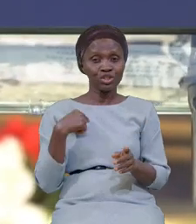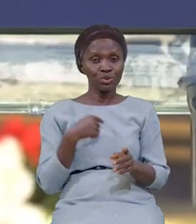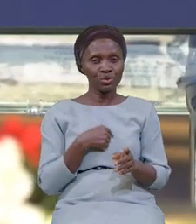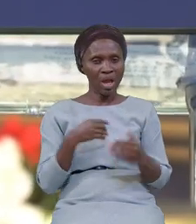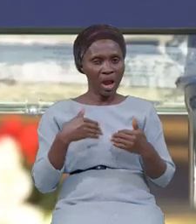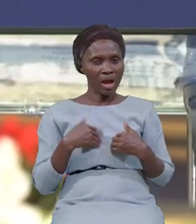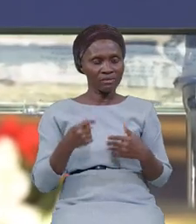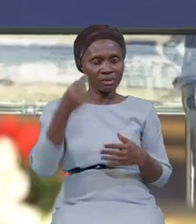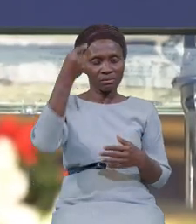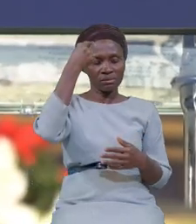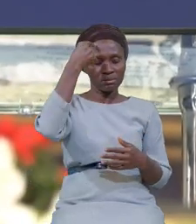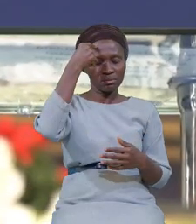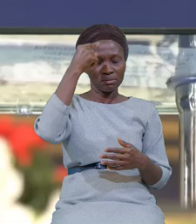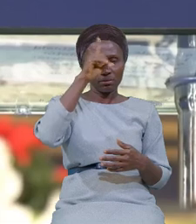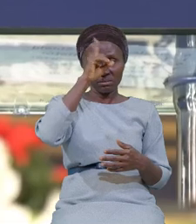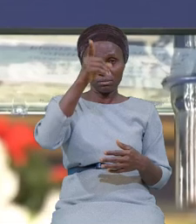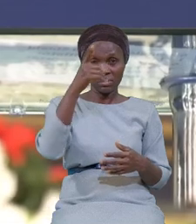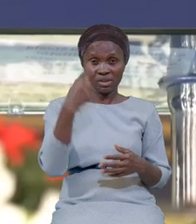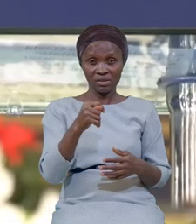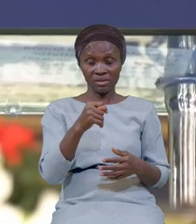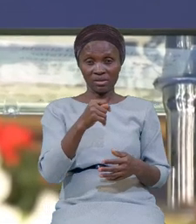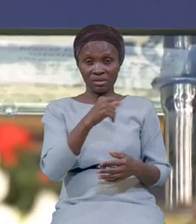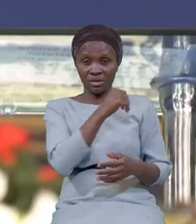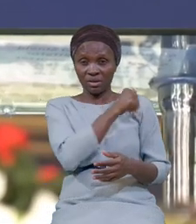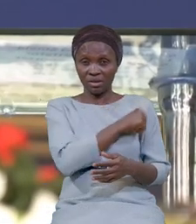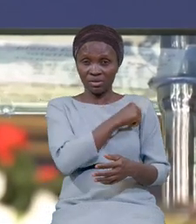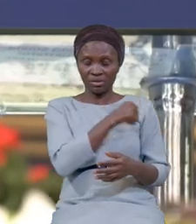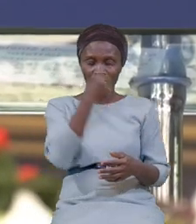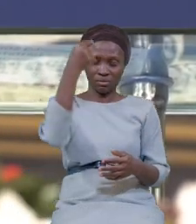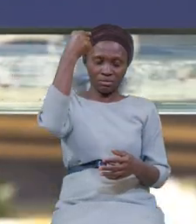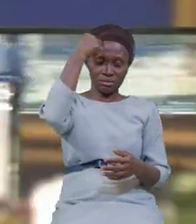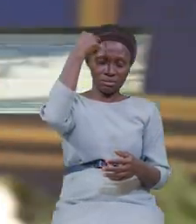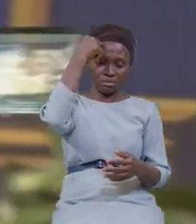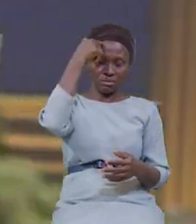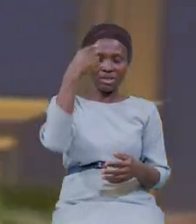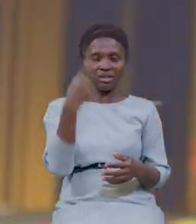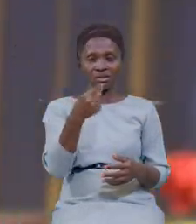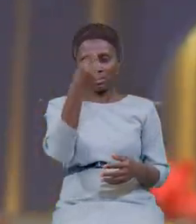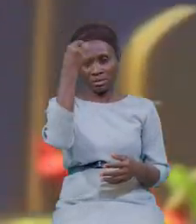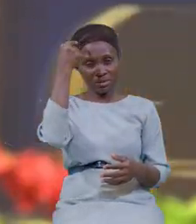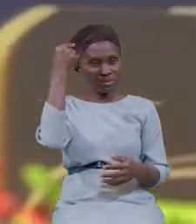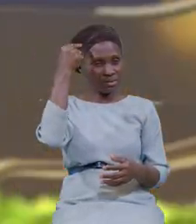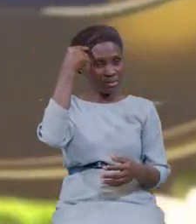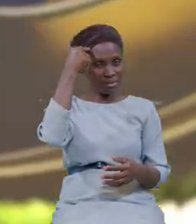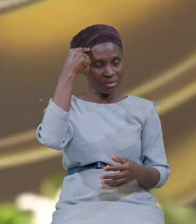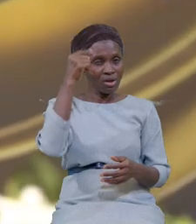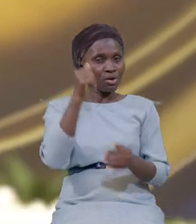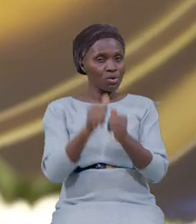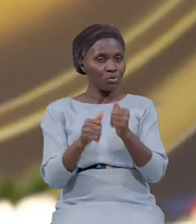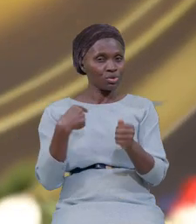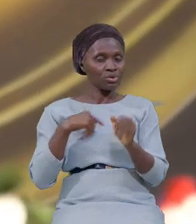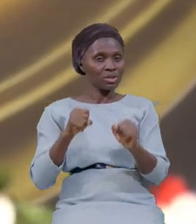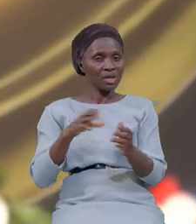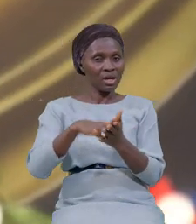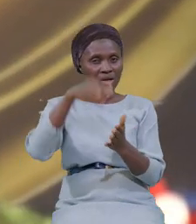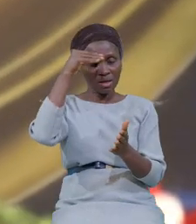the IQ, the aptitude, the brain, the sense by which we can learn, our emotion is